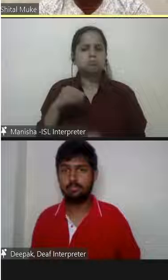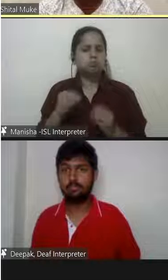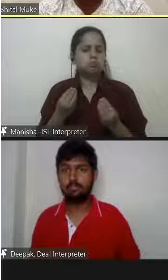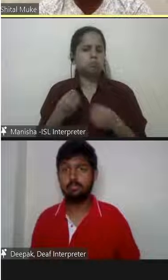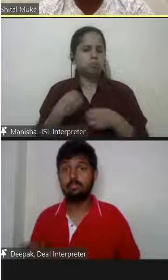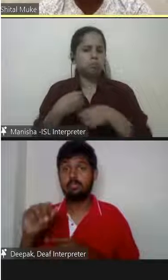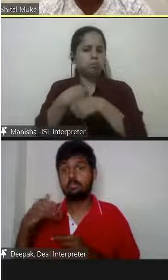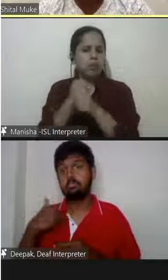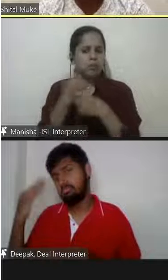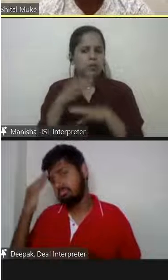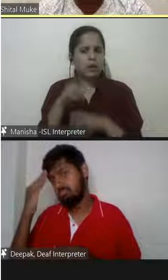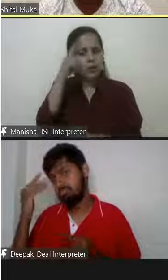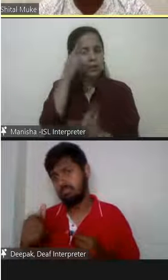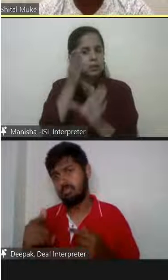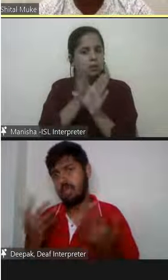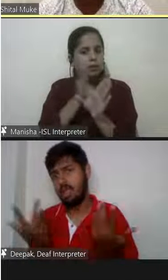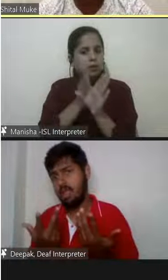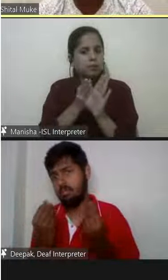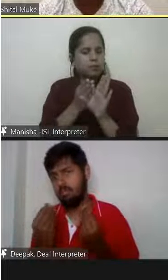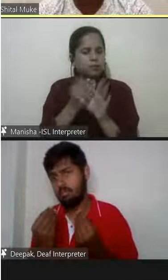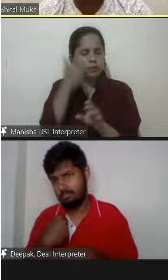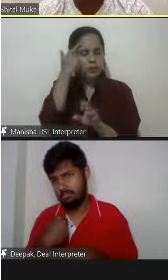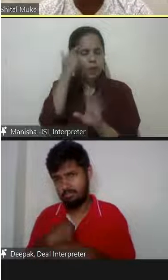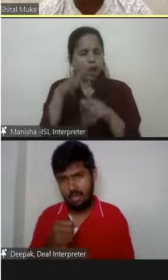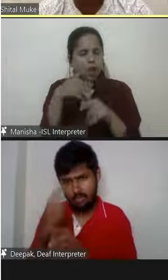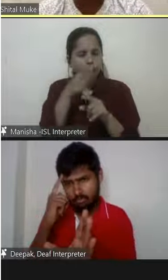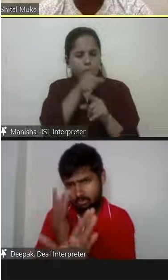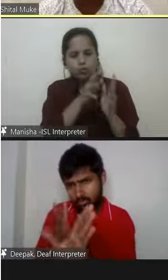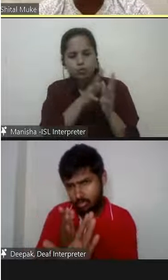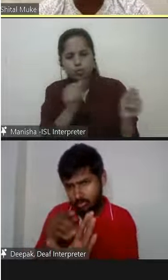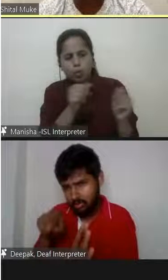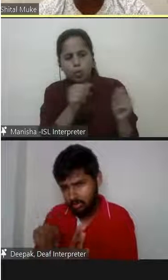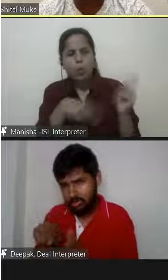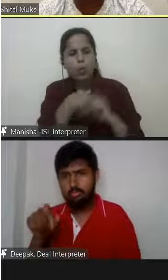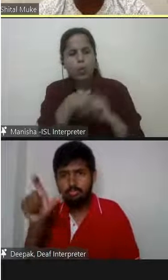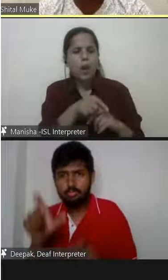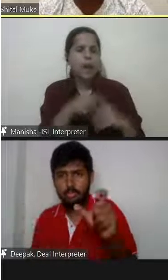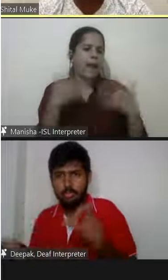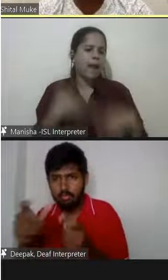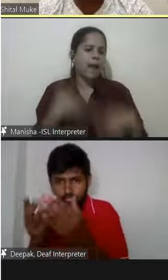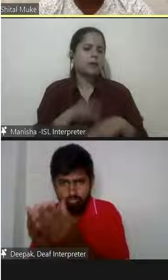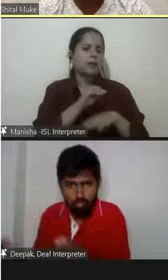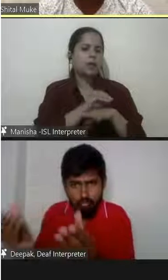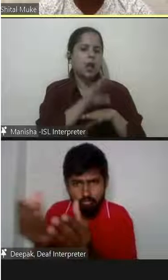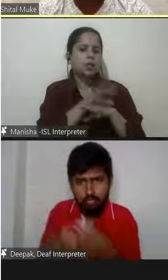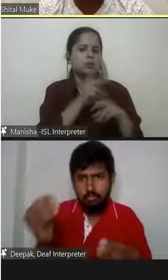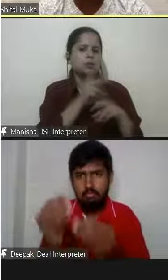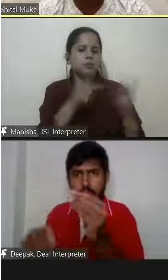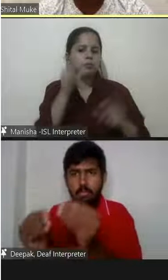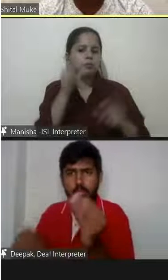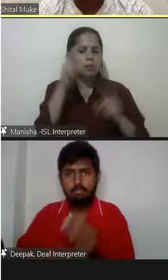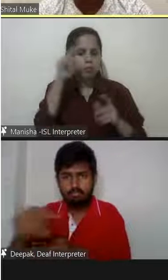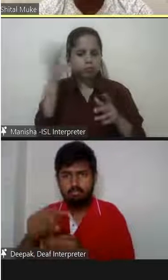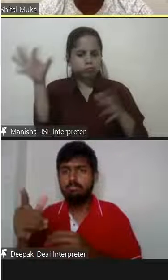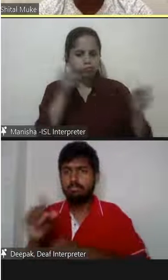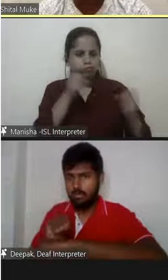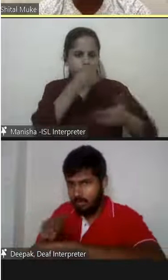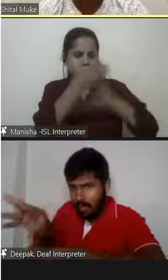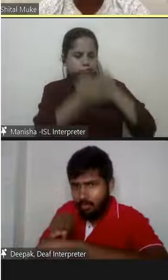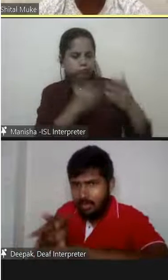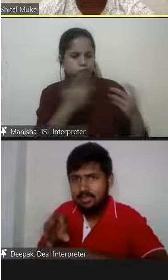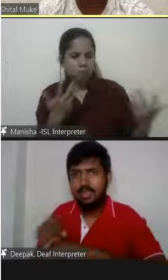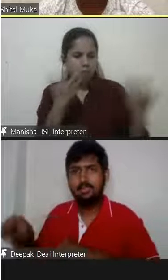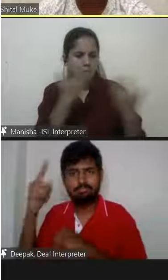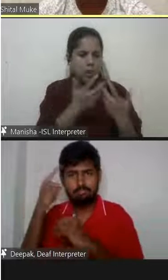brief psychological interventions for the lay health counselors, and these interventions had